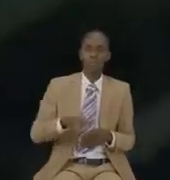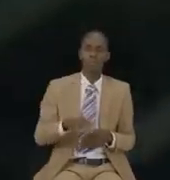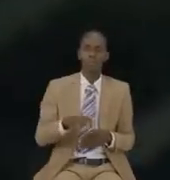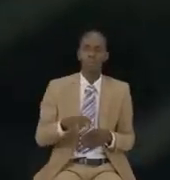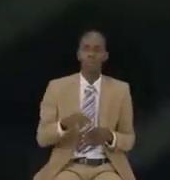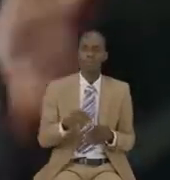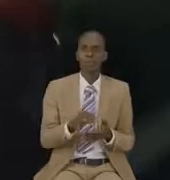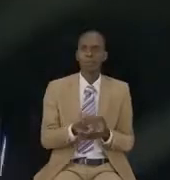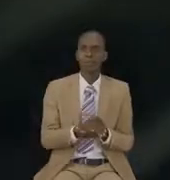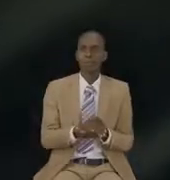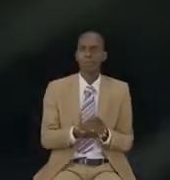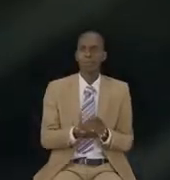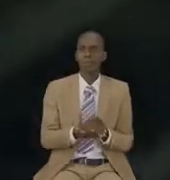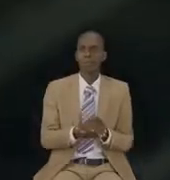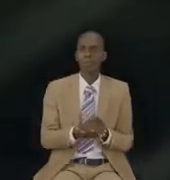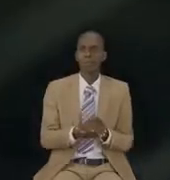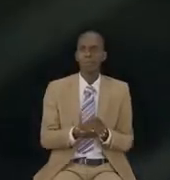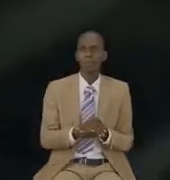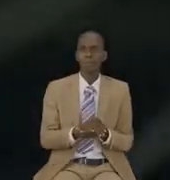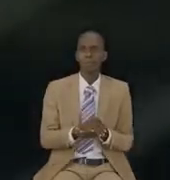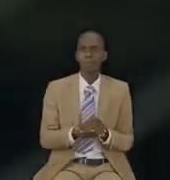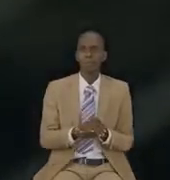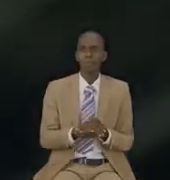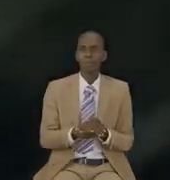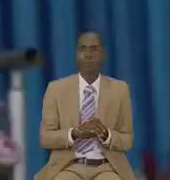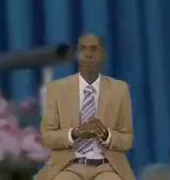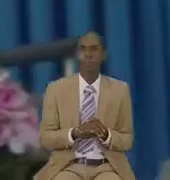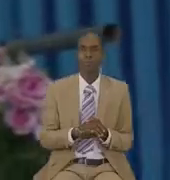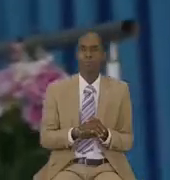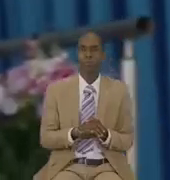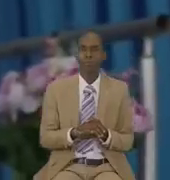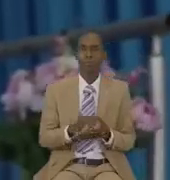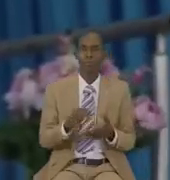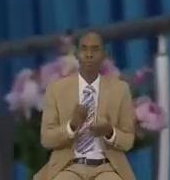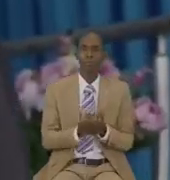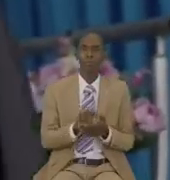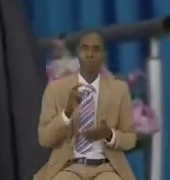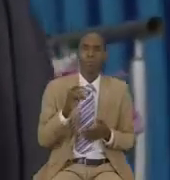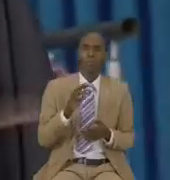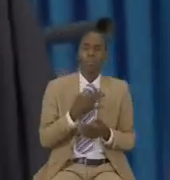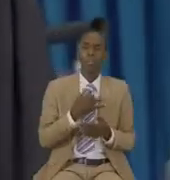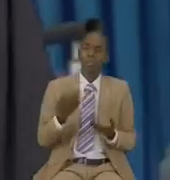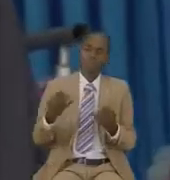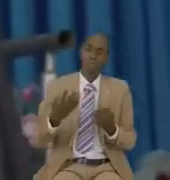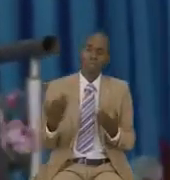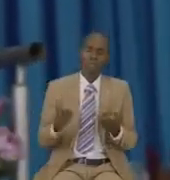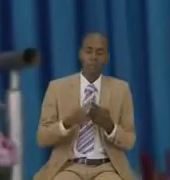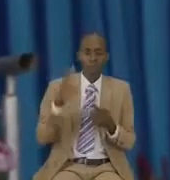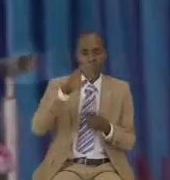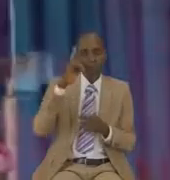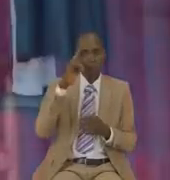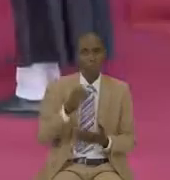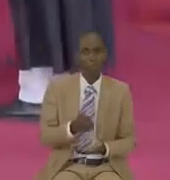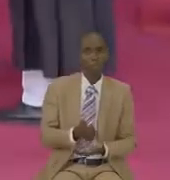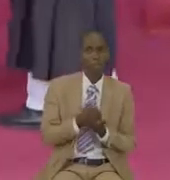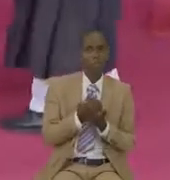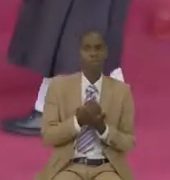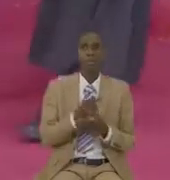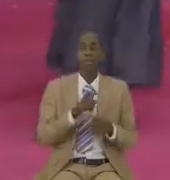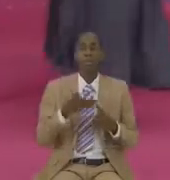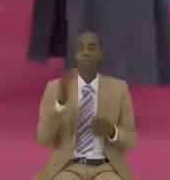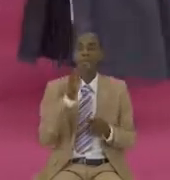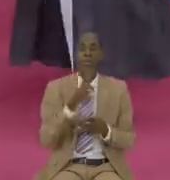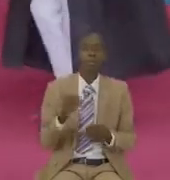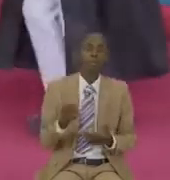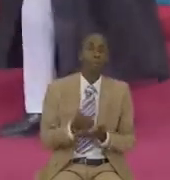God loose. So send me this speech, what brought you to my sacrifice? I'm a failure, I've come to seek for help. Oh, help I see, but see, there's no help for you